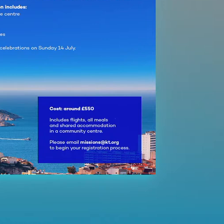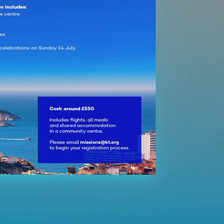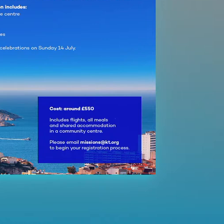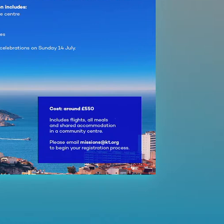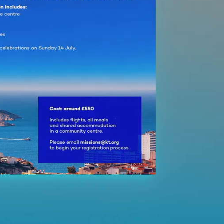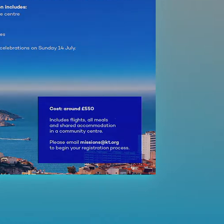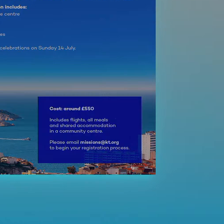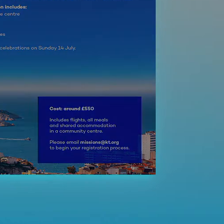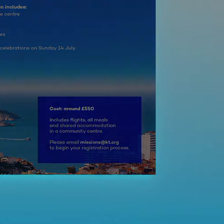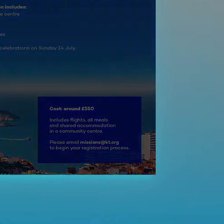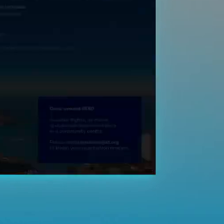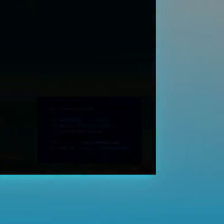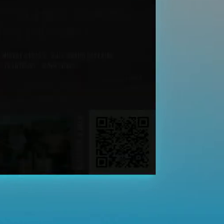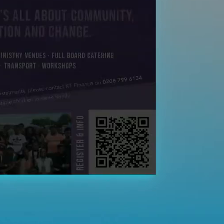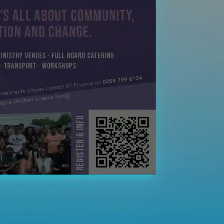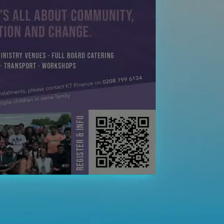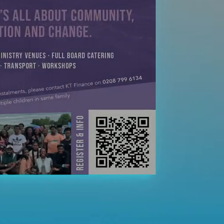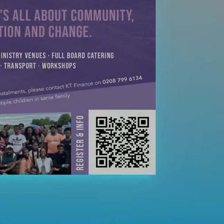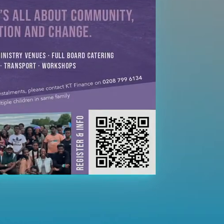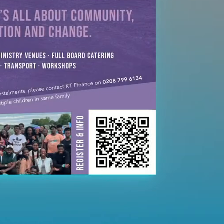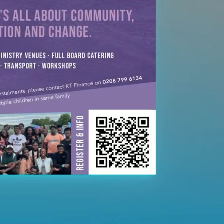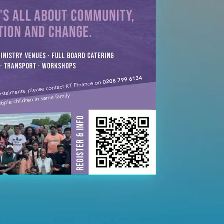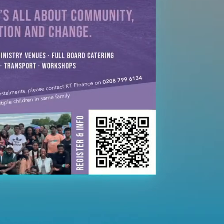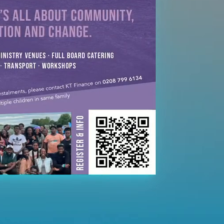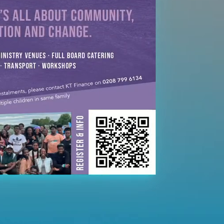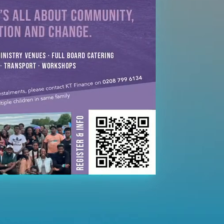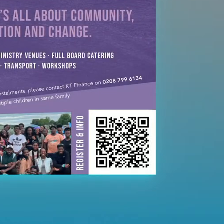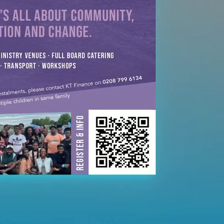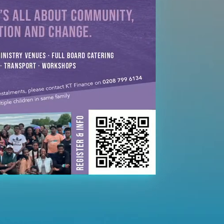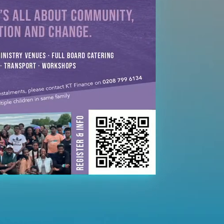dark with a burning light of noon?